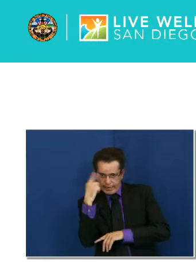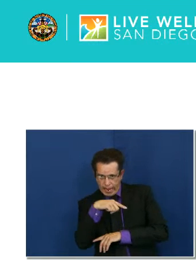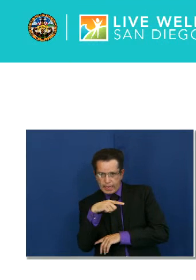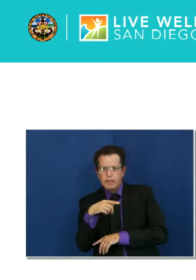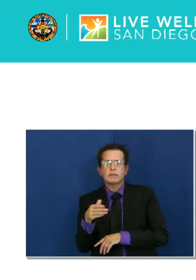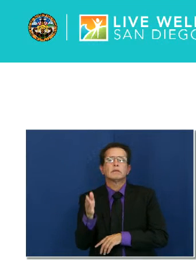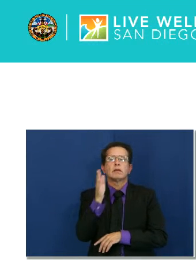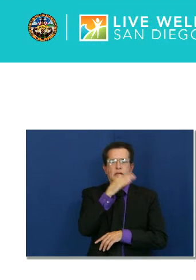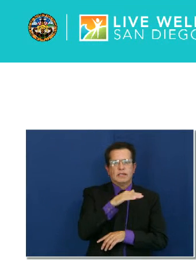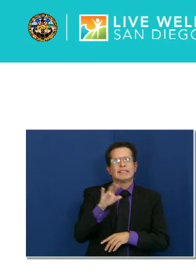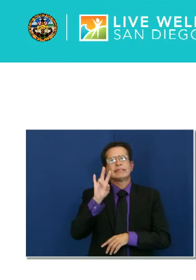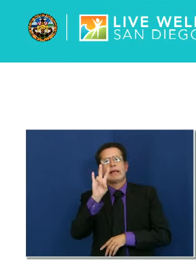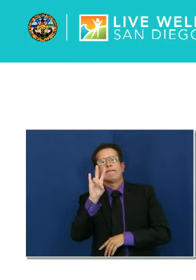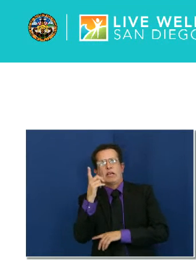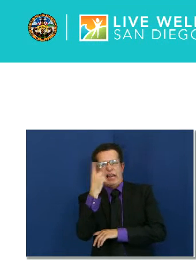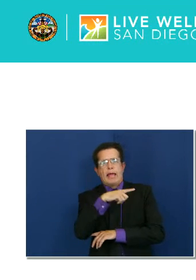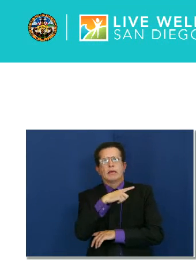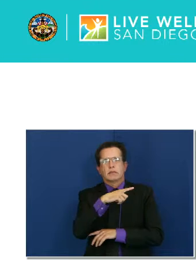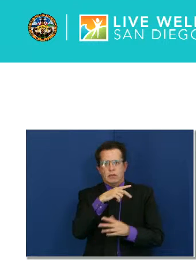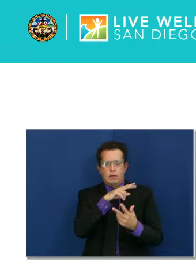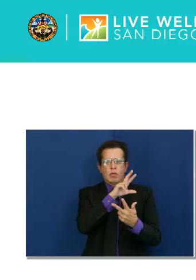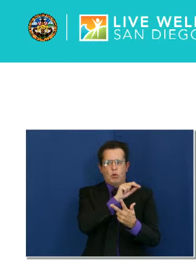next slide,